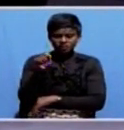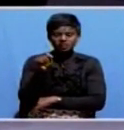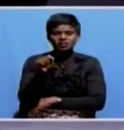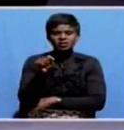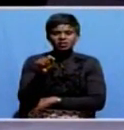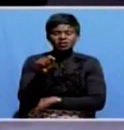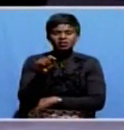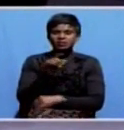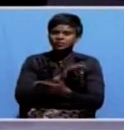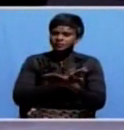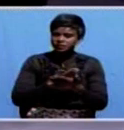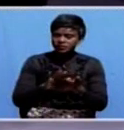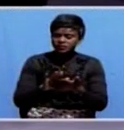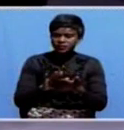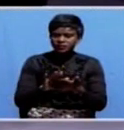ever be cleaned?